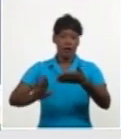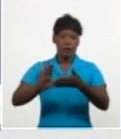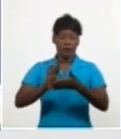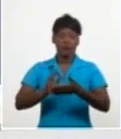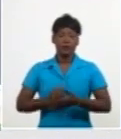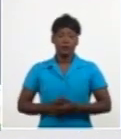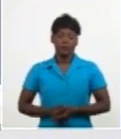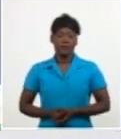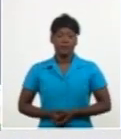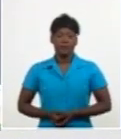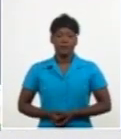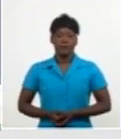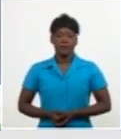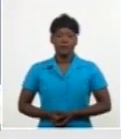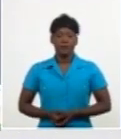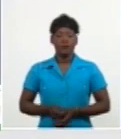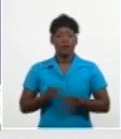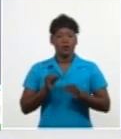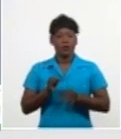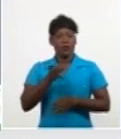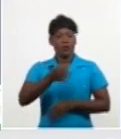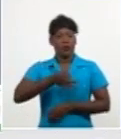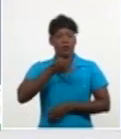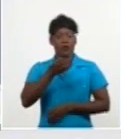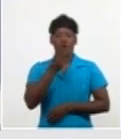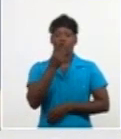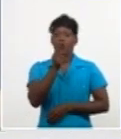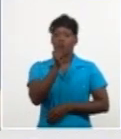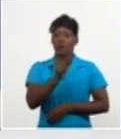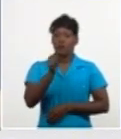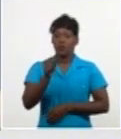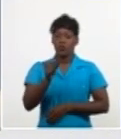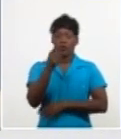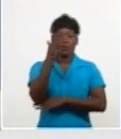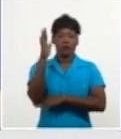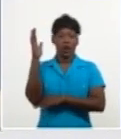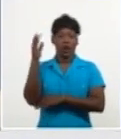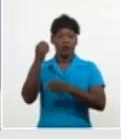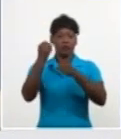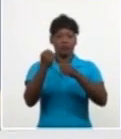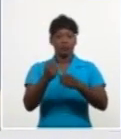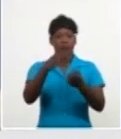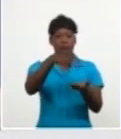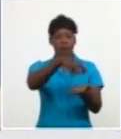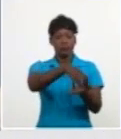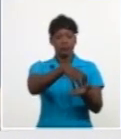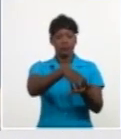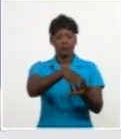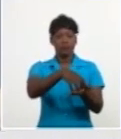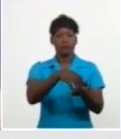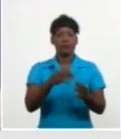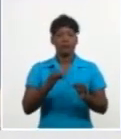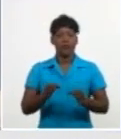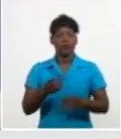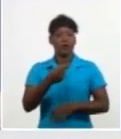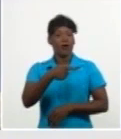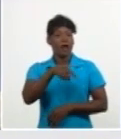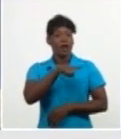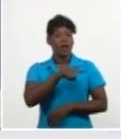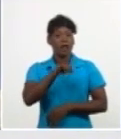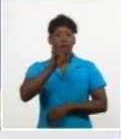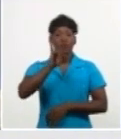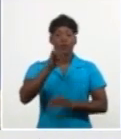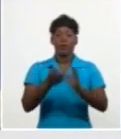We always mention the two evacuees that were and yesterday there were 9 discharges,